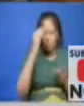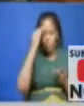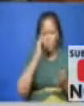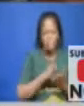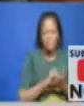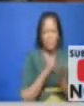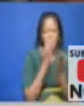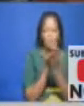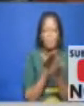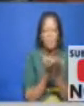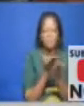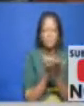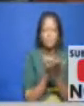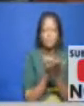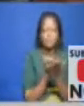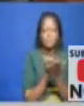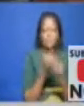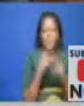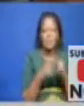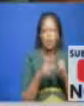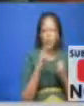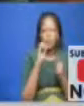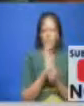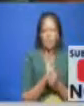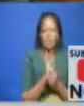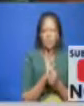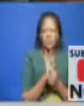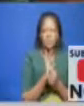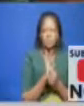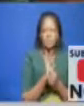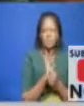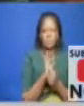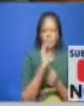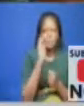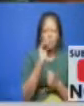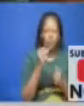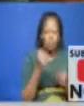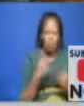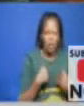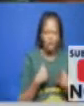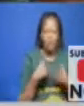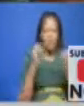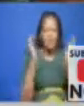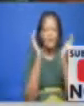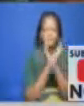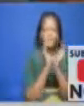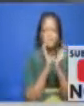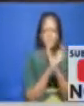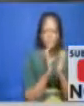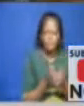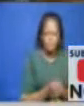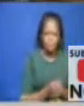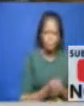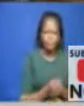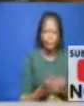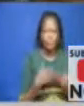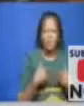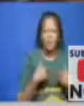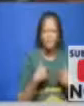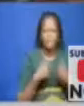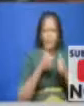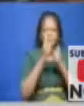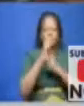petition in 2013 seeking to have Kasarani have a school, a sports